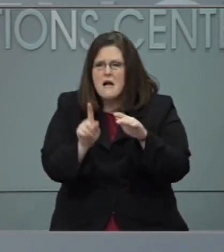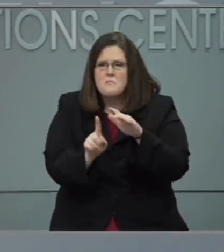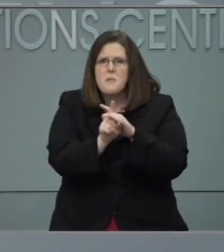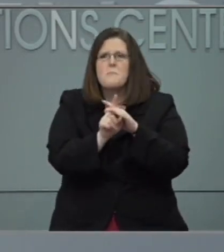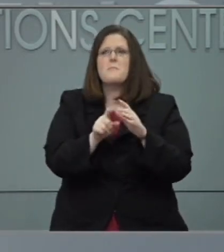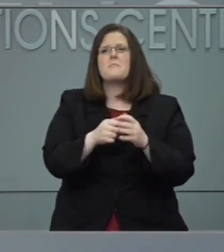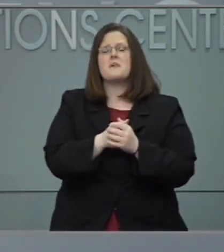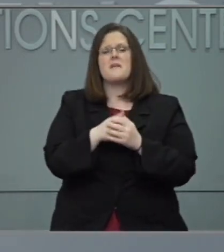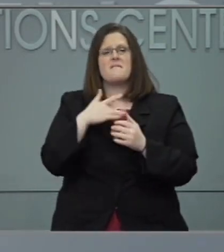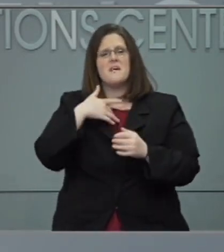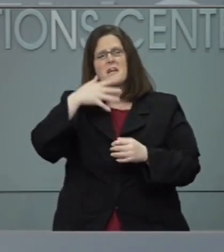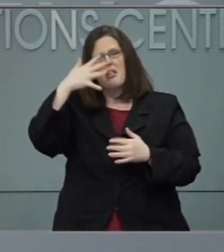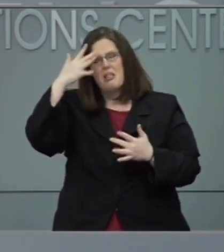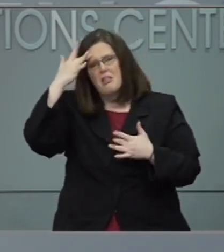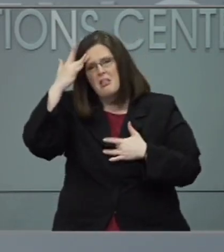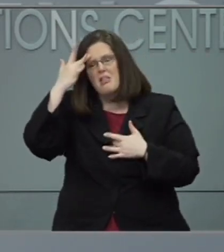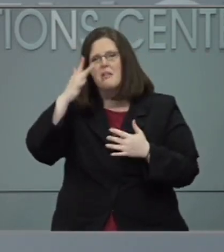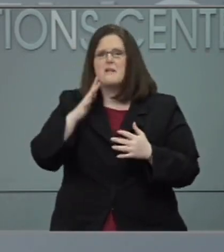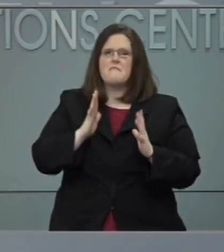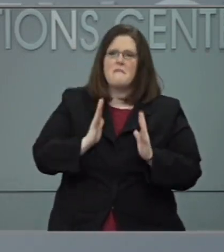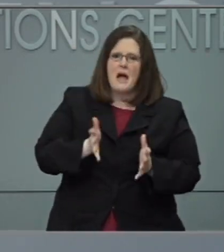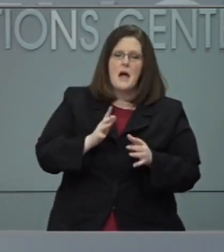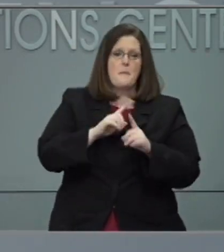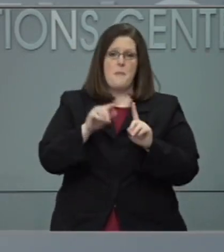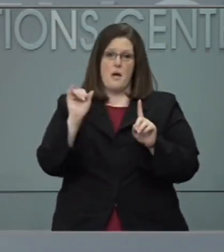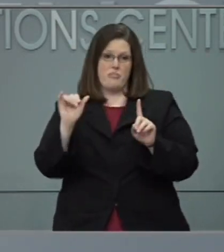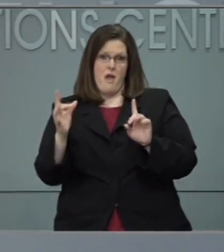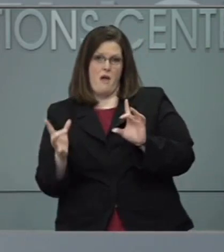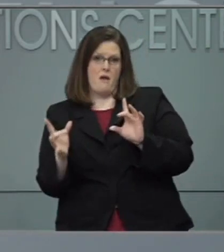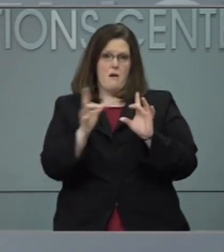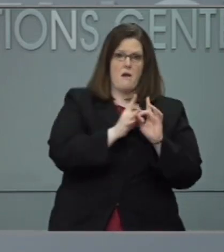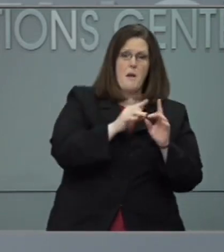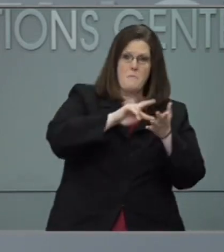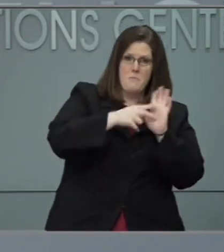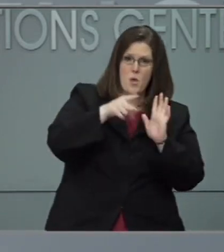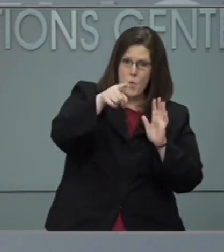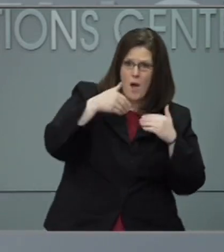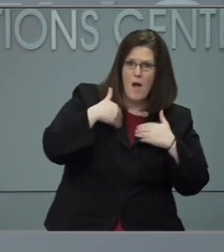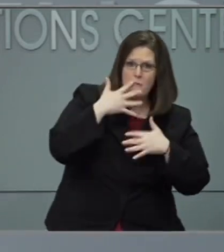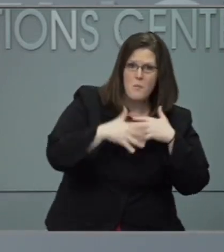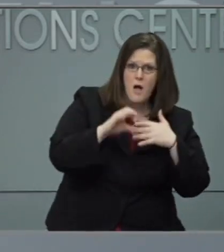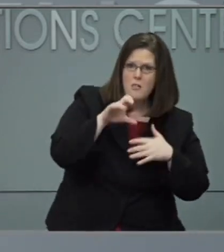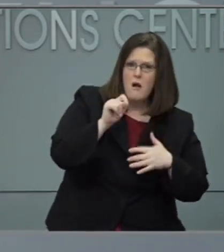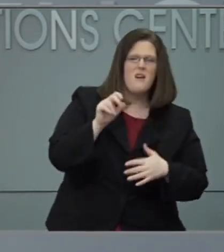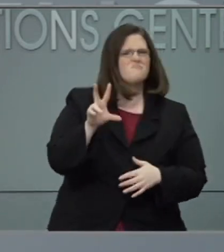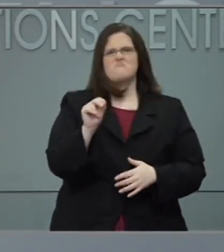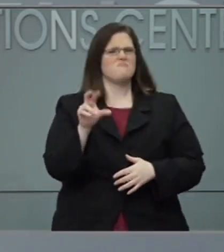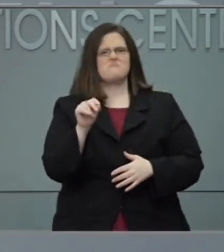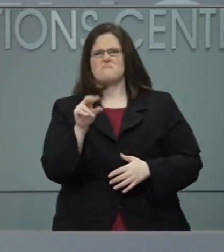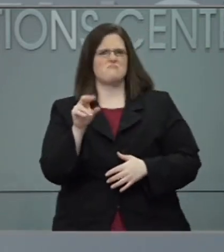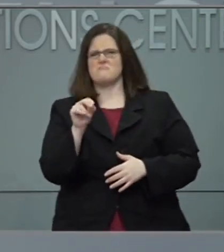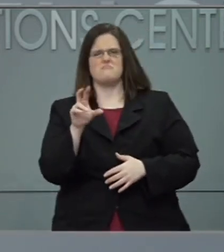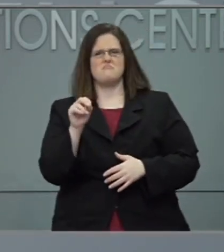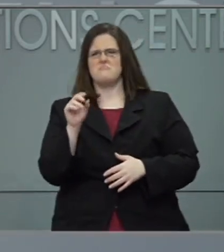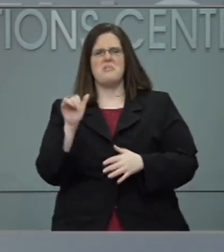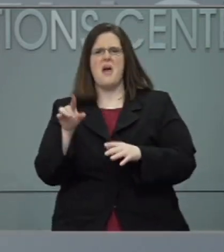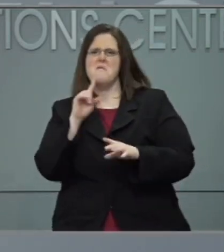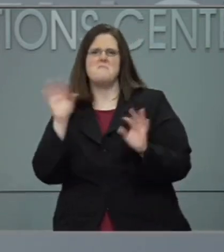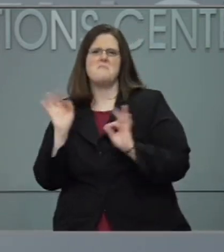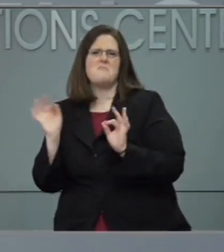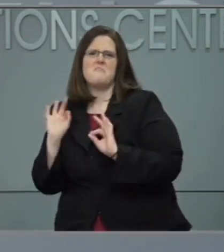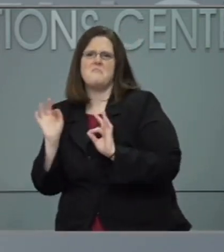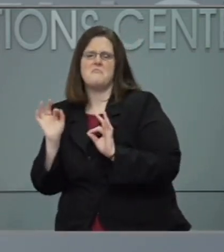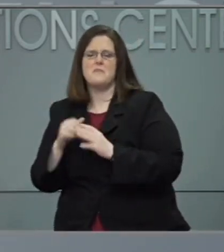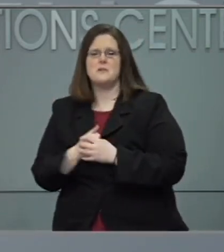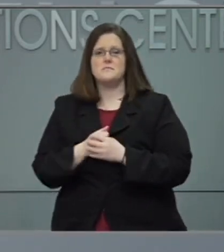expected and are not associated with this more severe concern. And while it is extremely rare